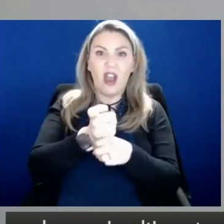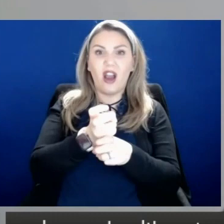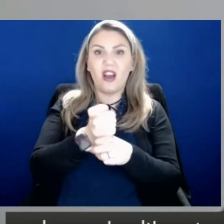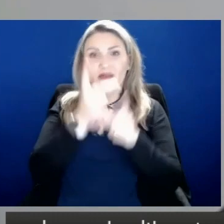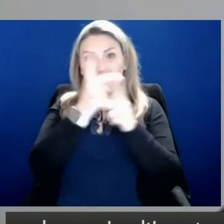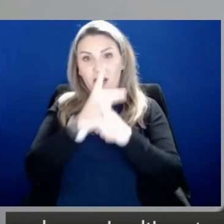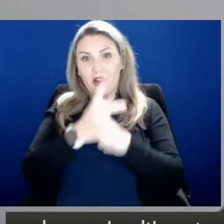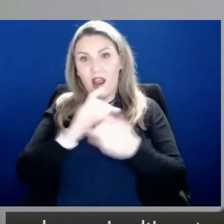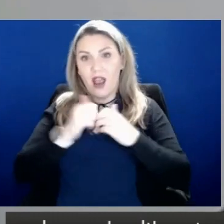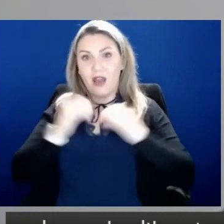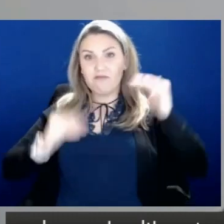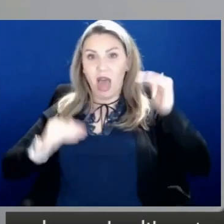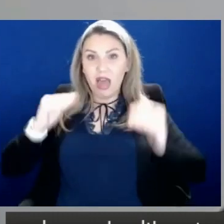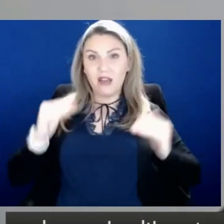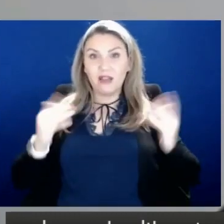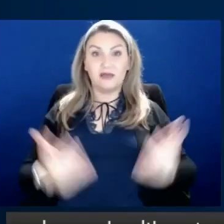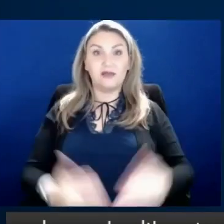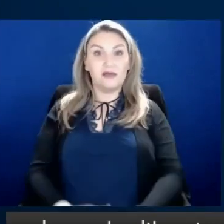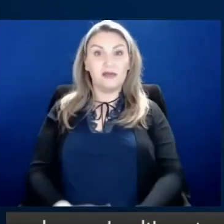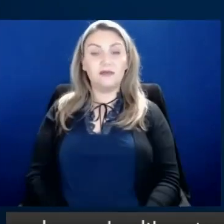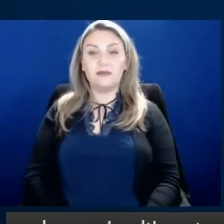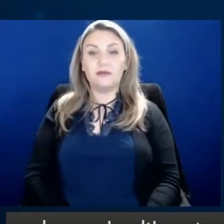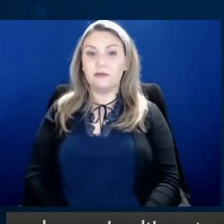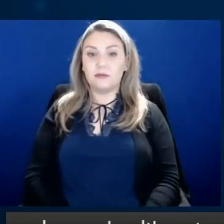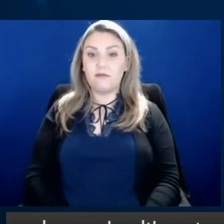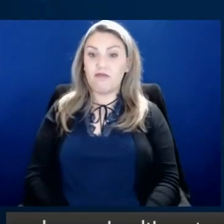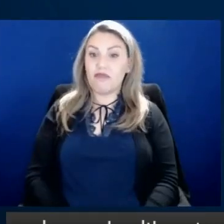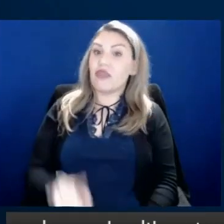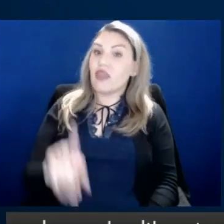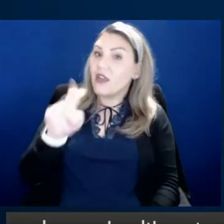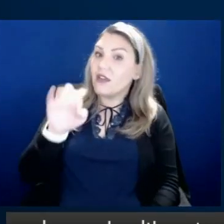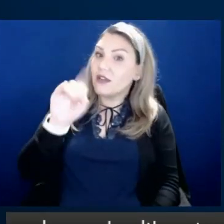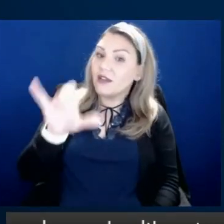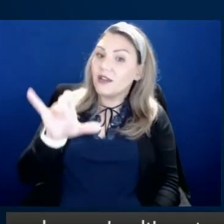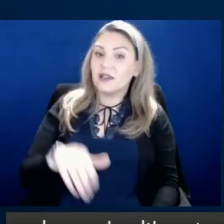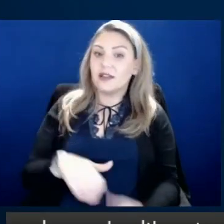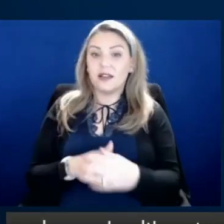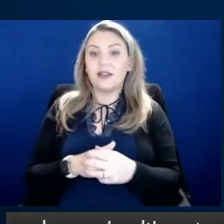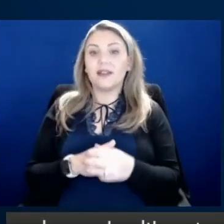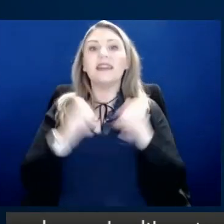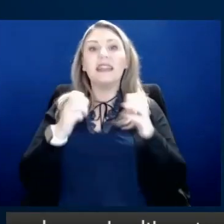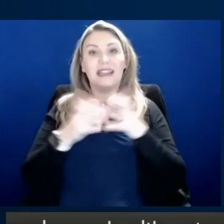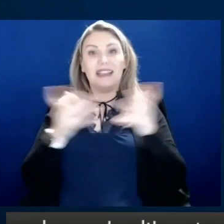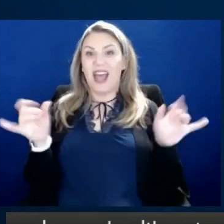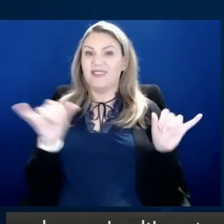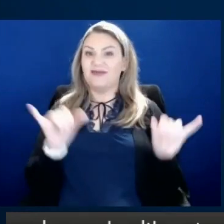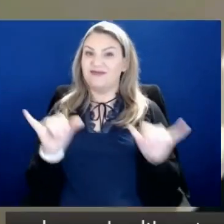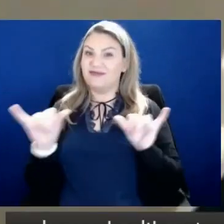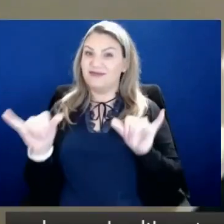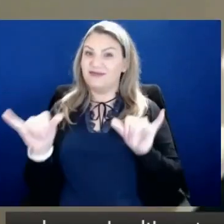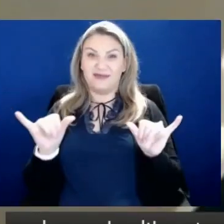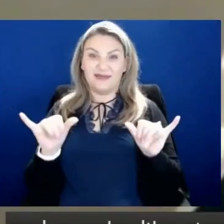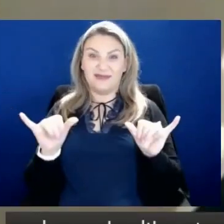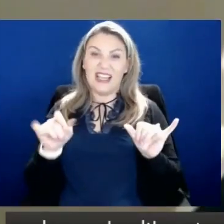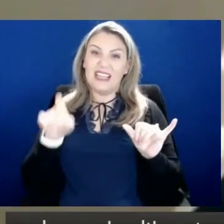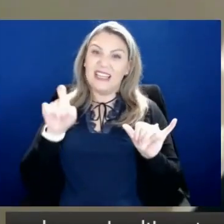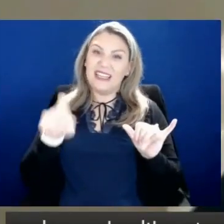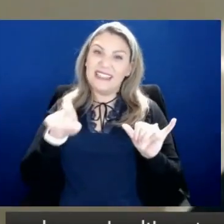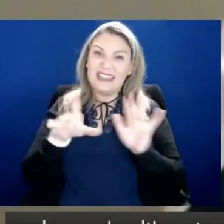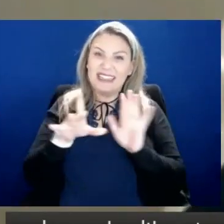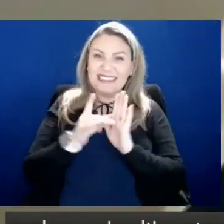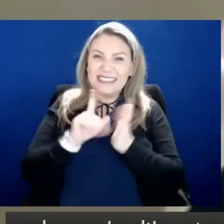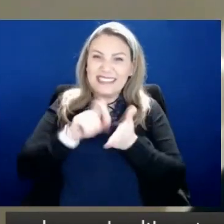how to balance that. Kelly? A lot of the same thing. I have to do sticky notes.